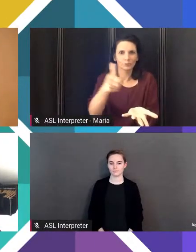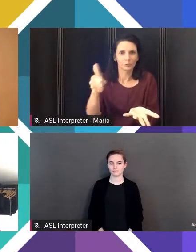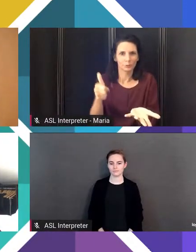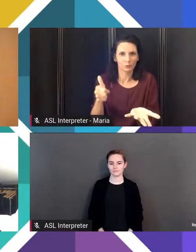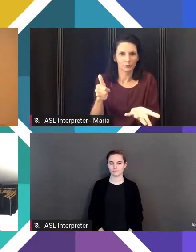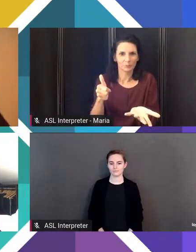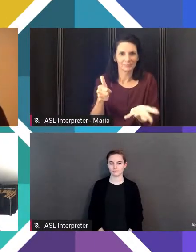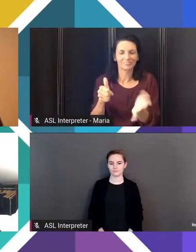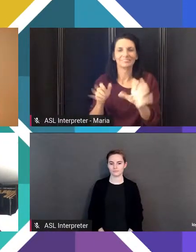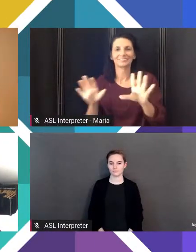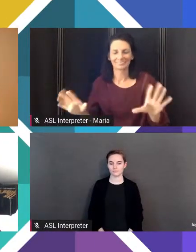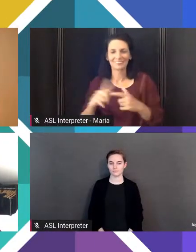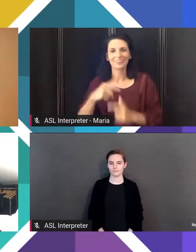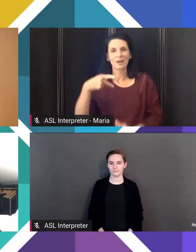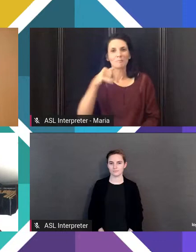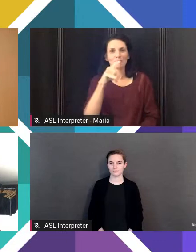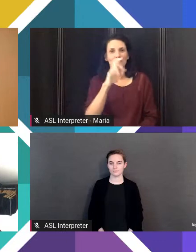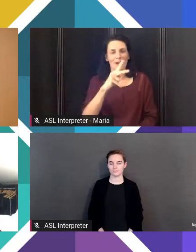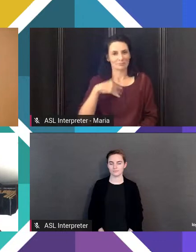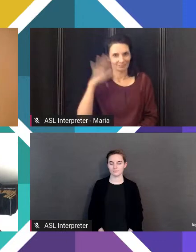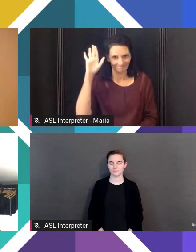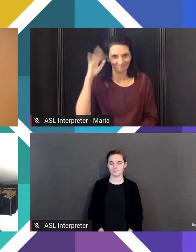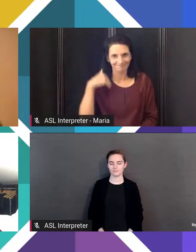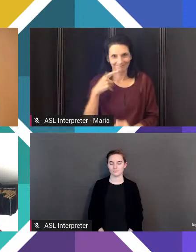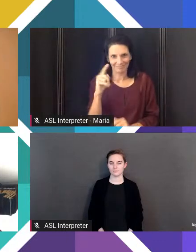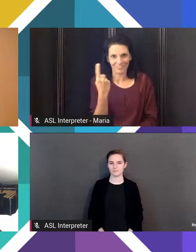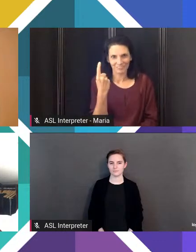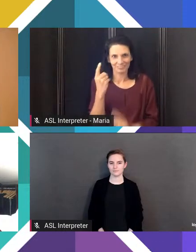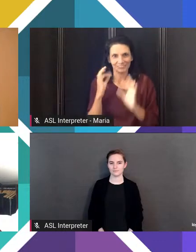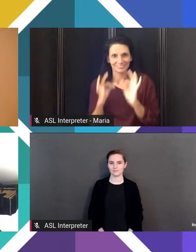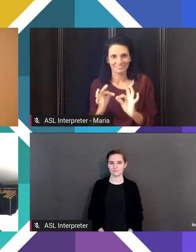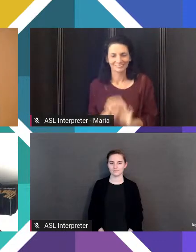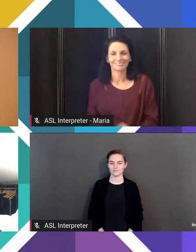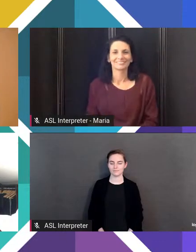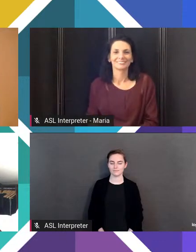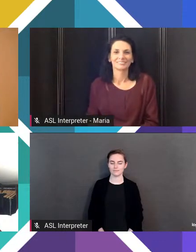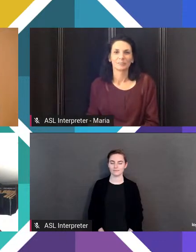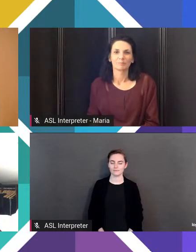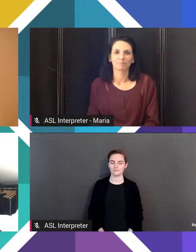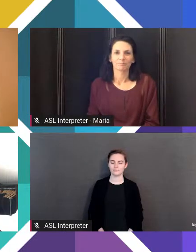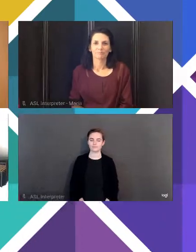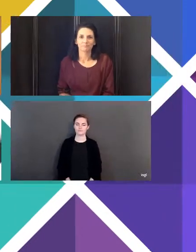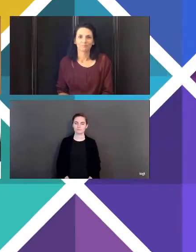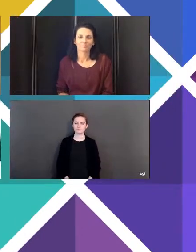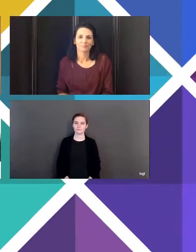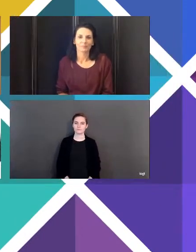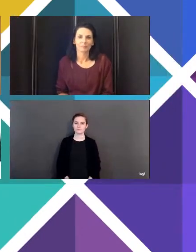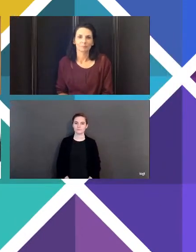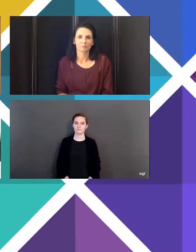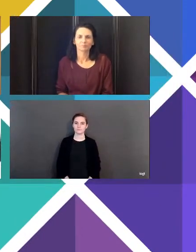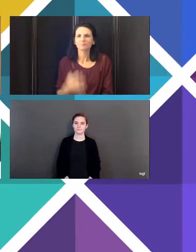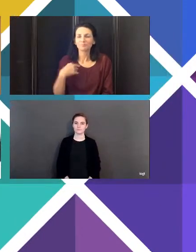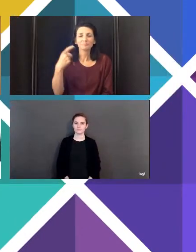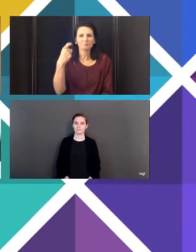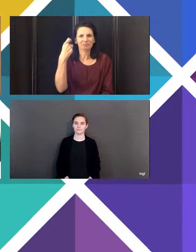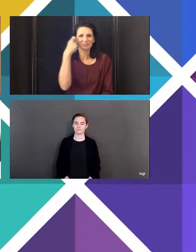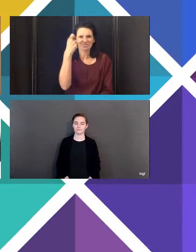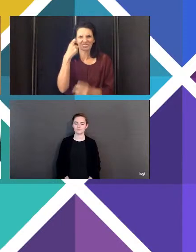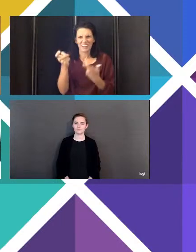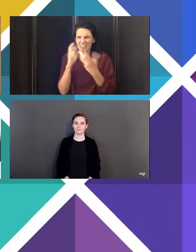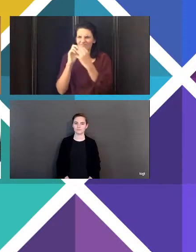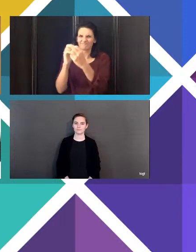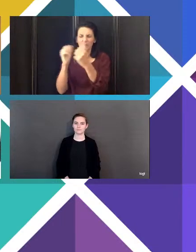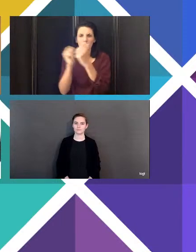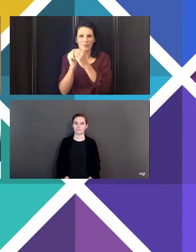I'm gonna go first because I actually I argued this to the state a couple years